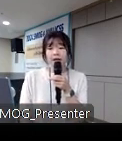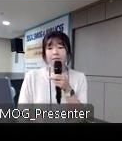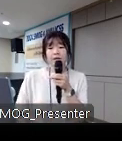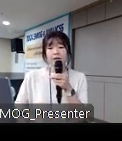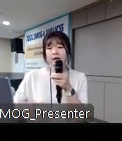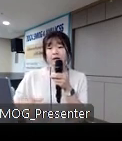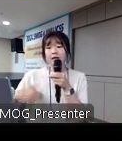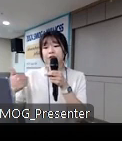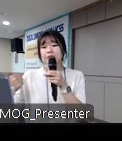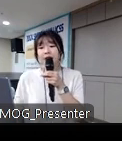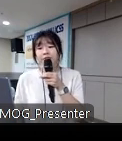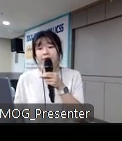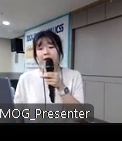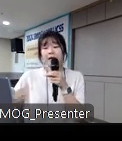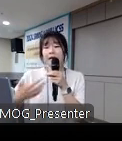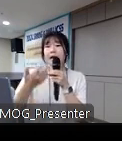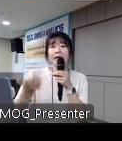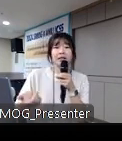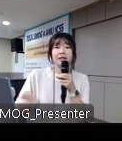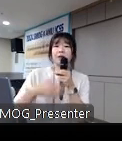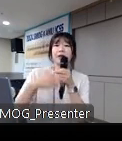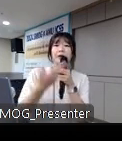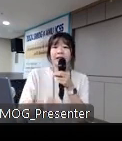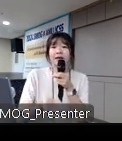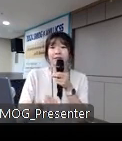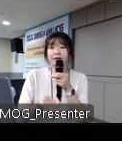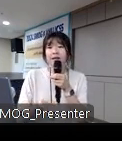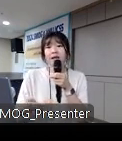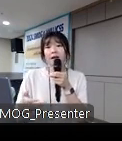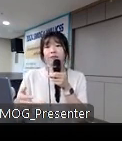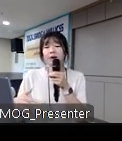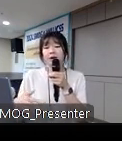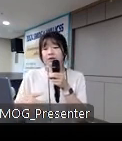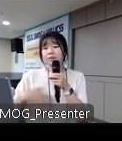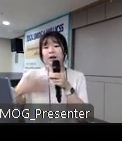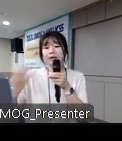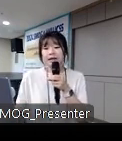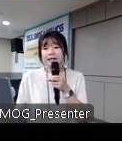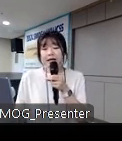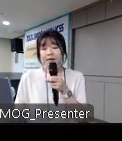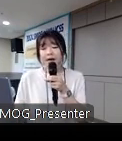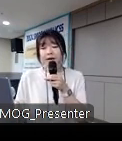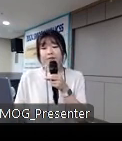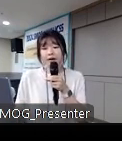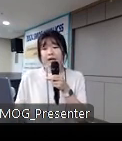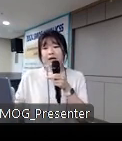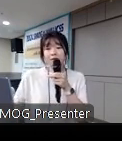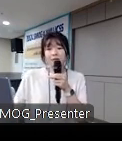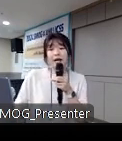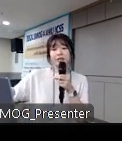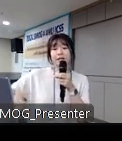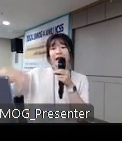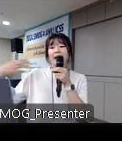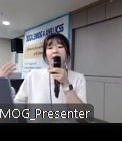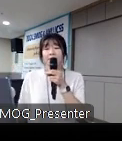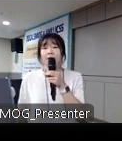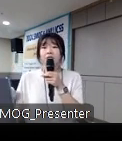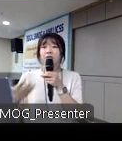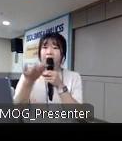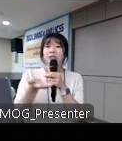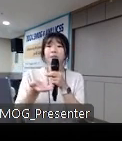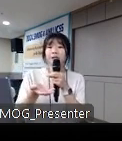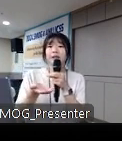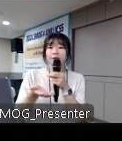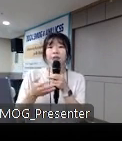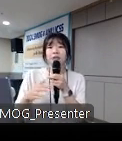can be not just anaphoric, but kind denoting or indefinite. And if you wanted to mark that it's anaphoric, you might actually add a demonstrative